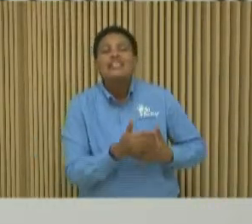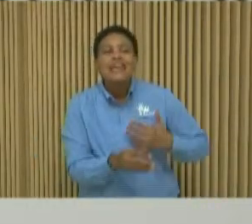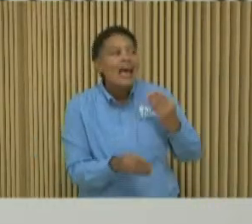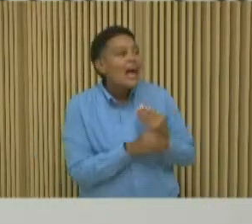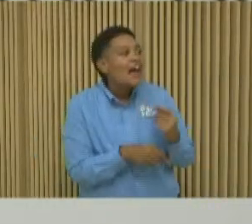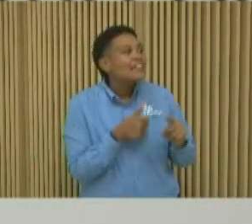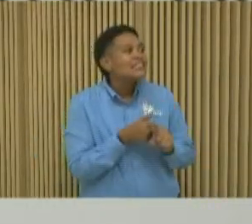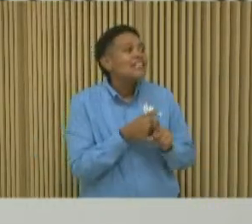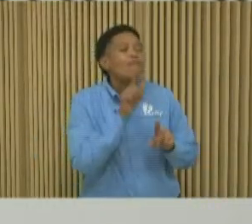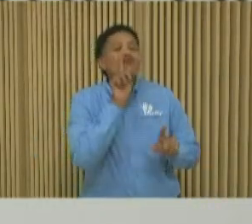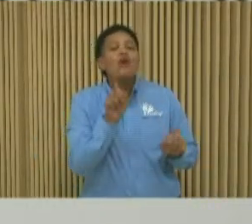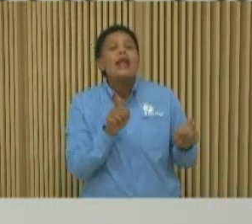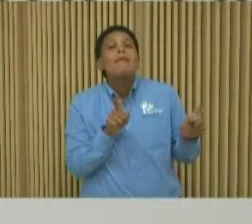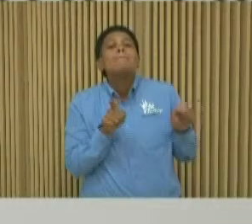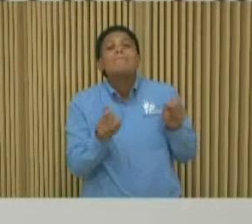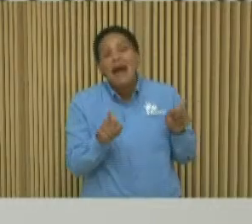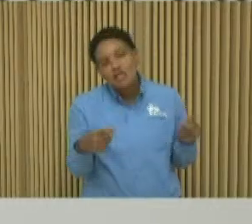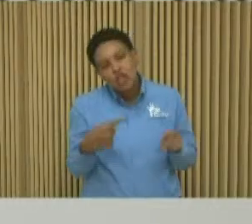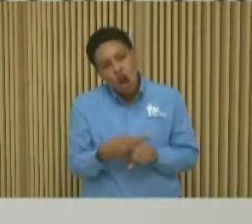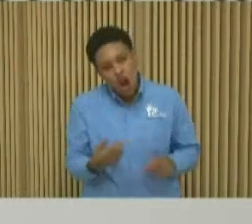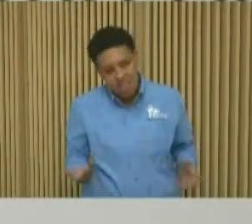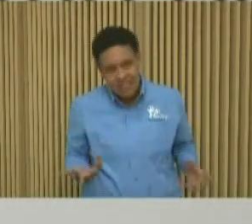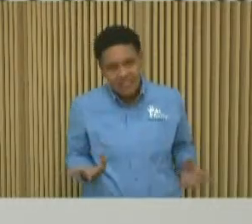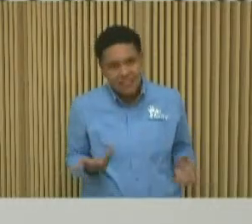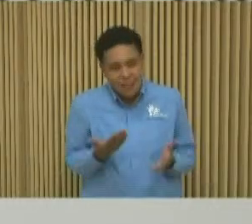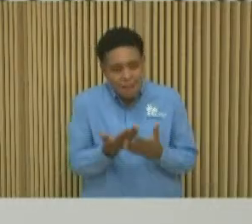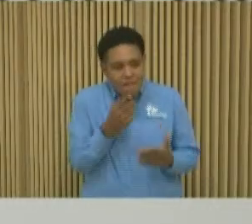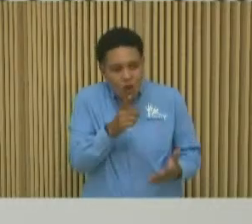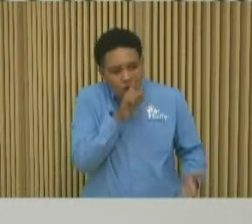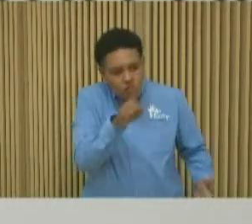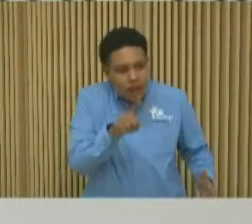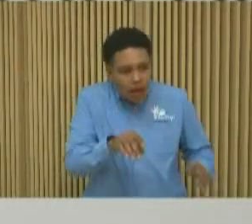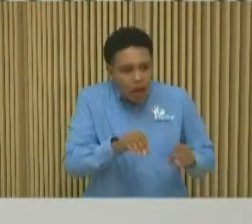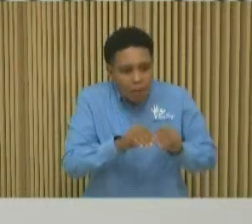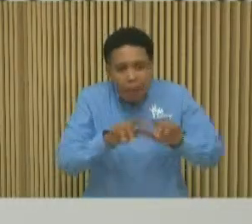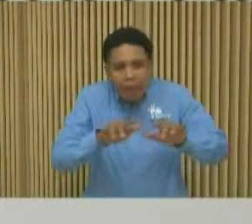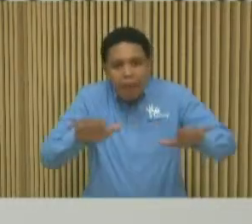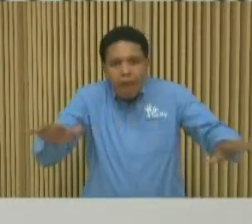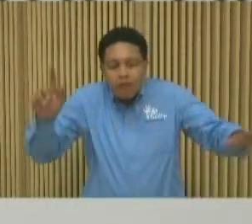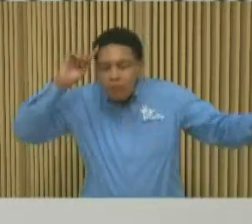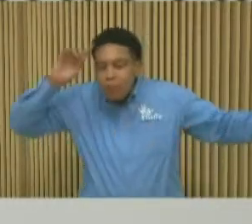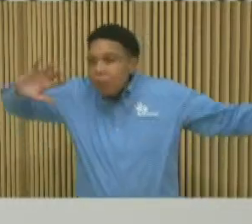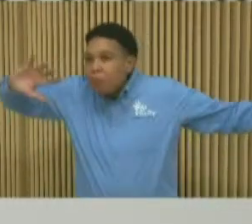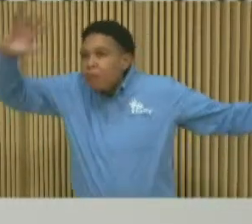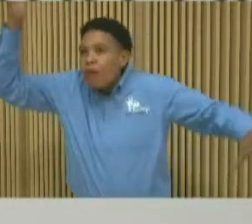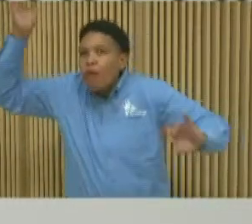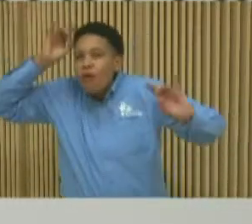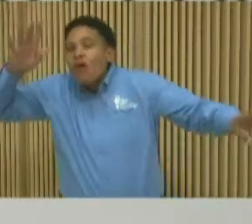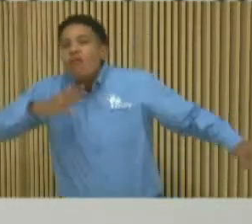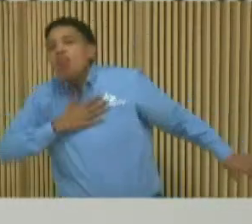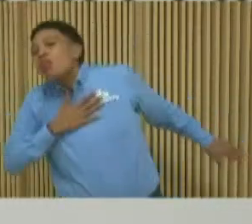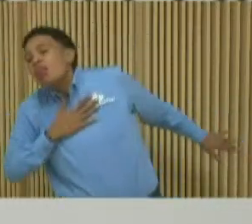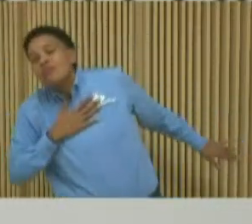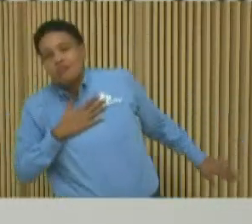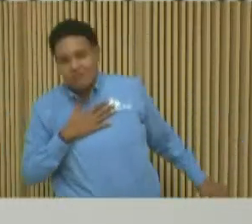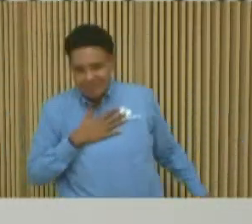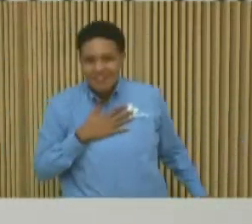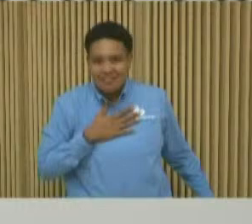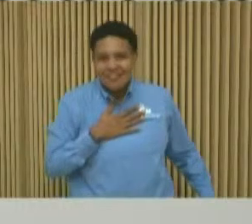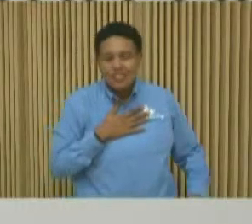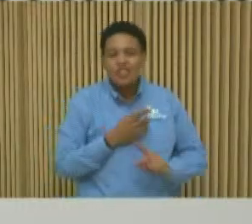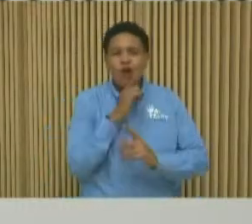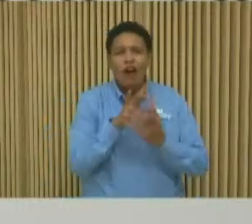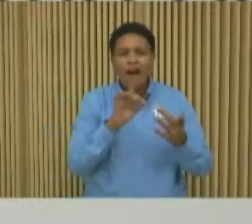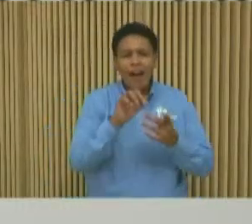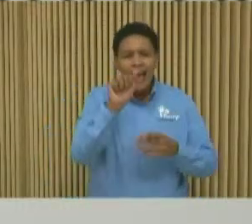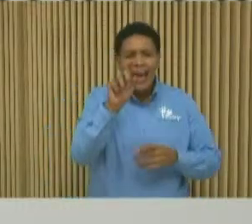just to manage the conflict before it exacerbates and gets out of hand. So speaking to ADR, it's